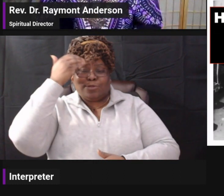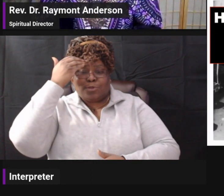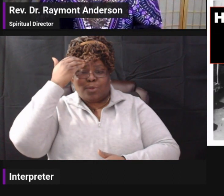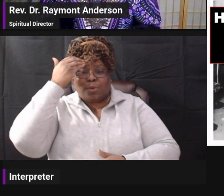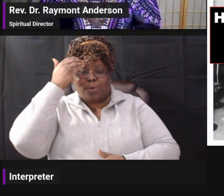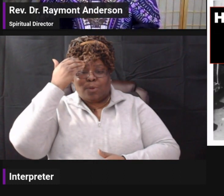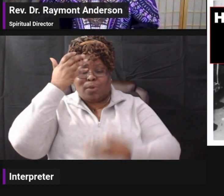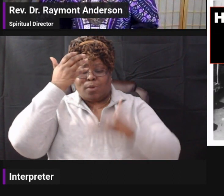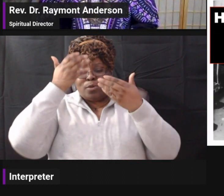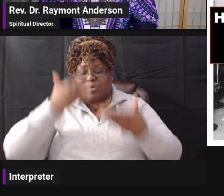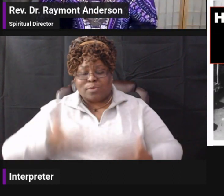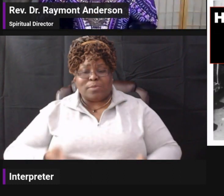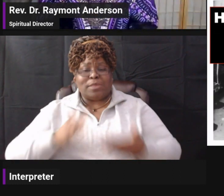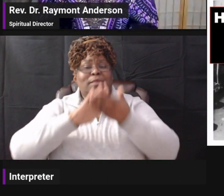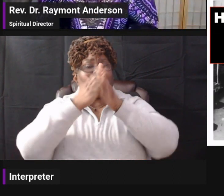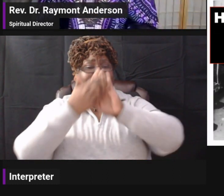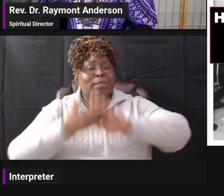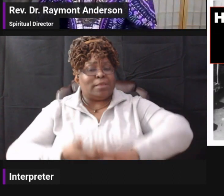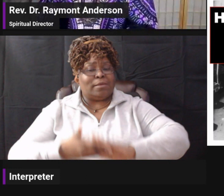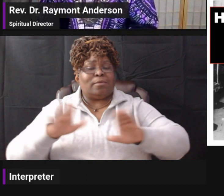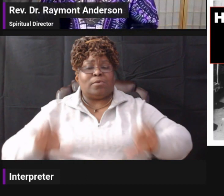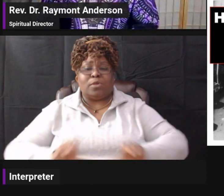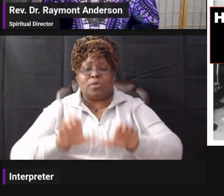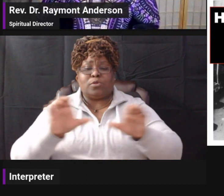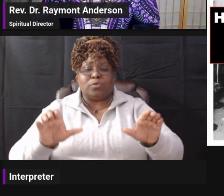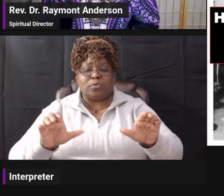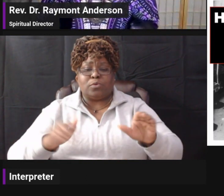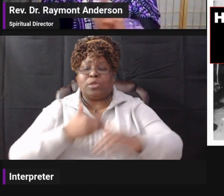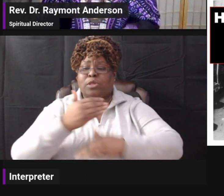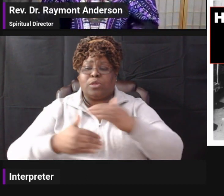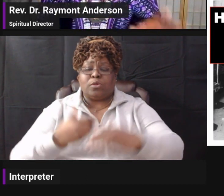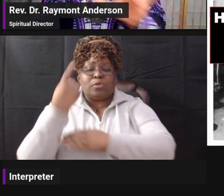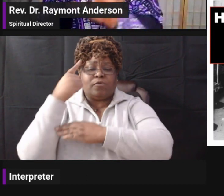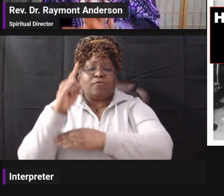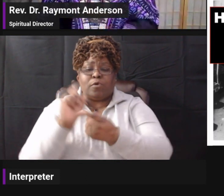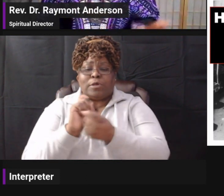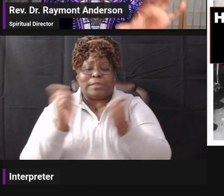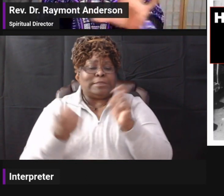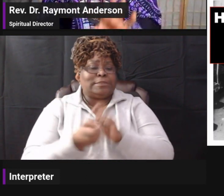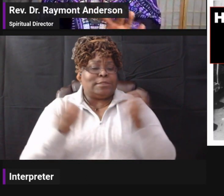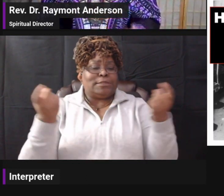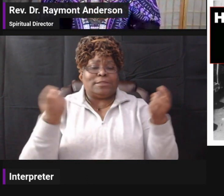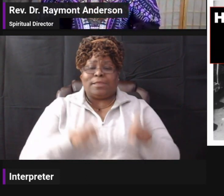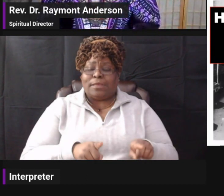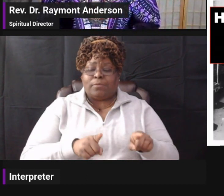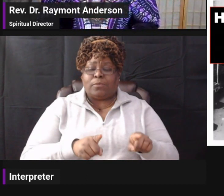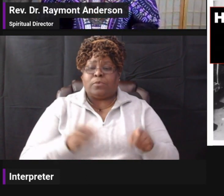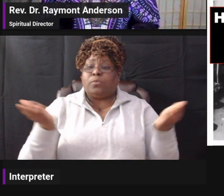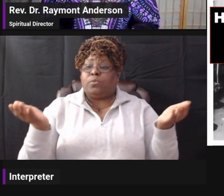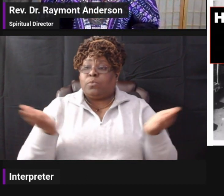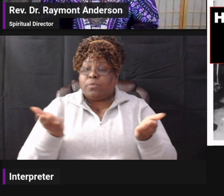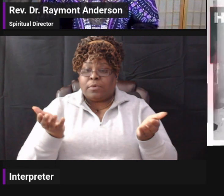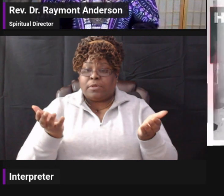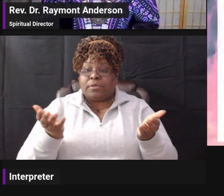are we invited to be? What are we invited to do in order to change the